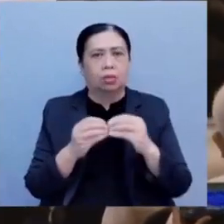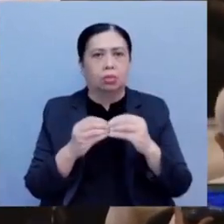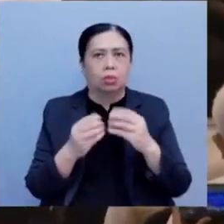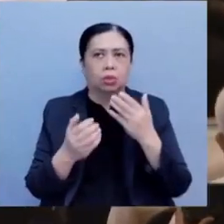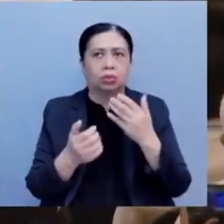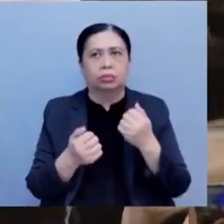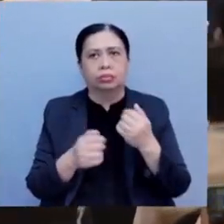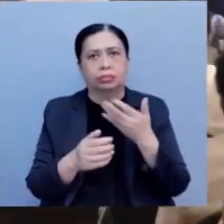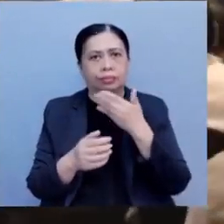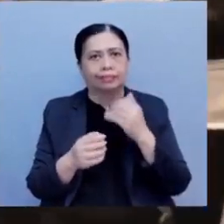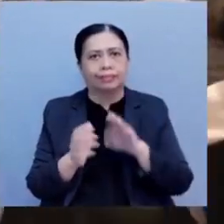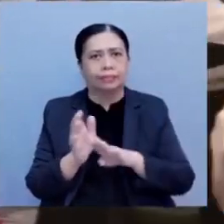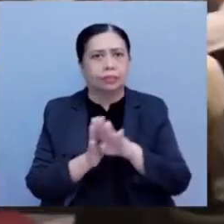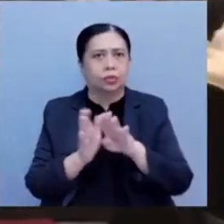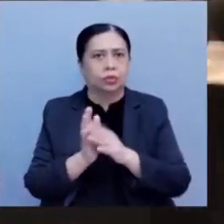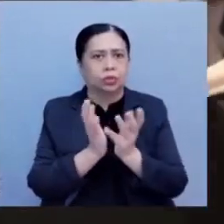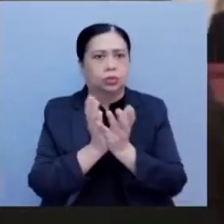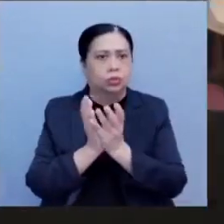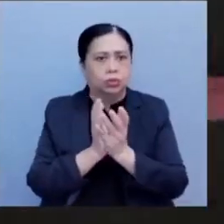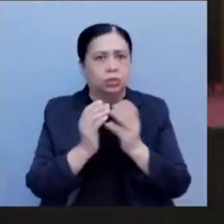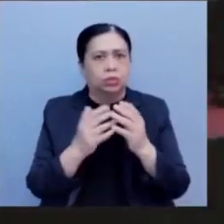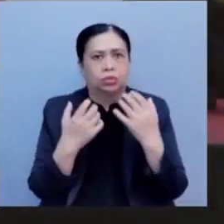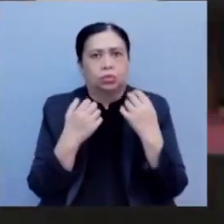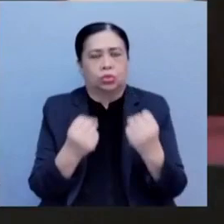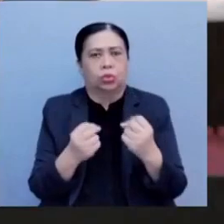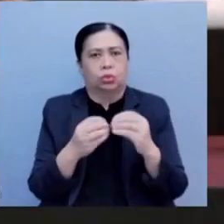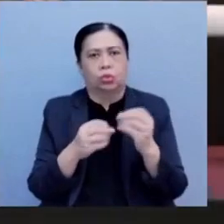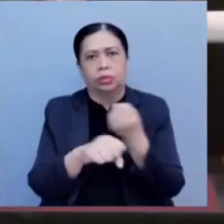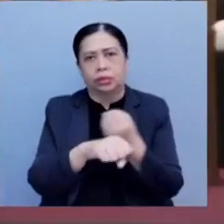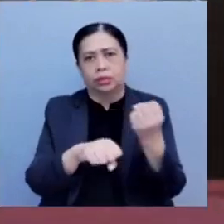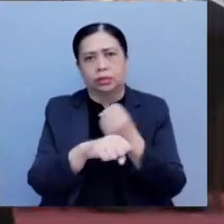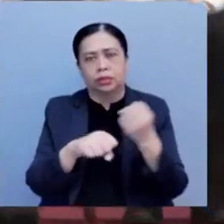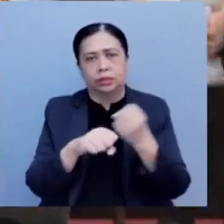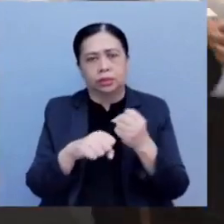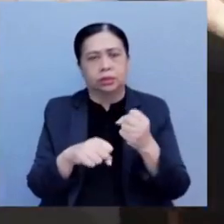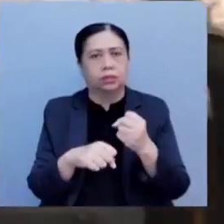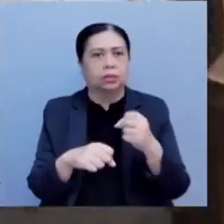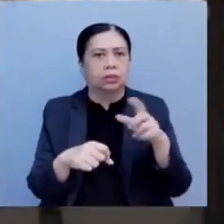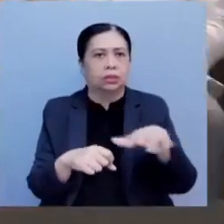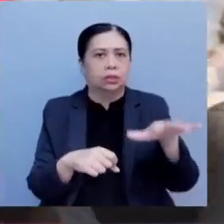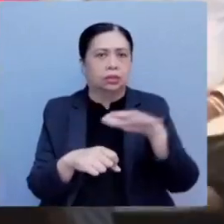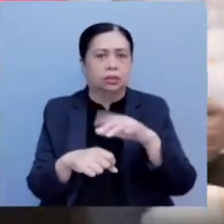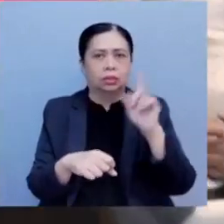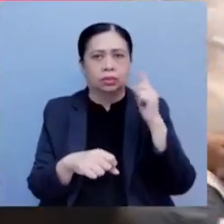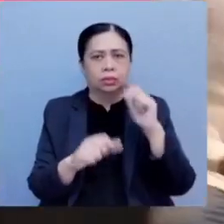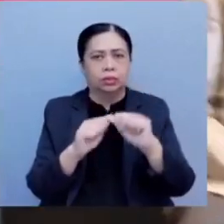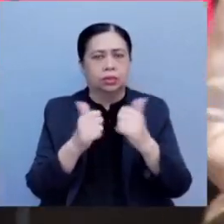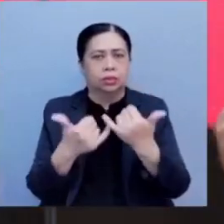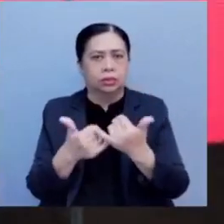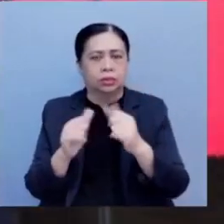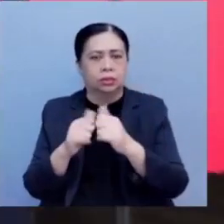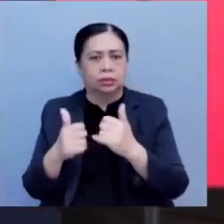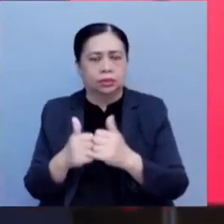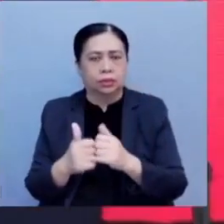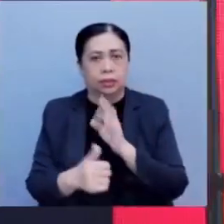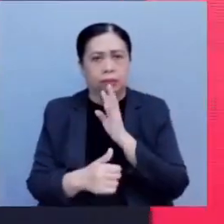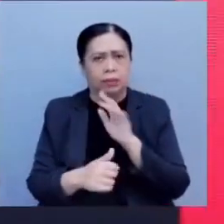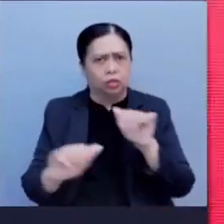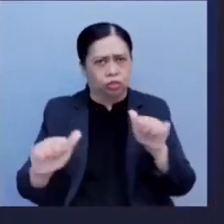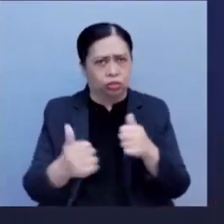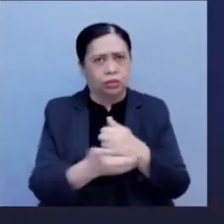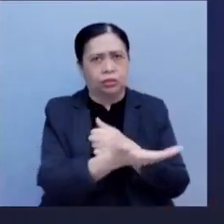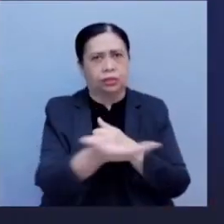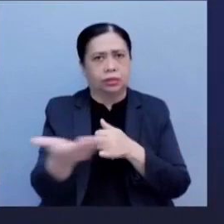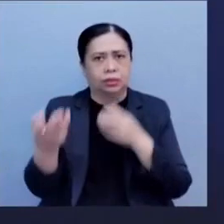communities, and the emergence of stronger and more resilient local institutions. In his speech, the president also challenged Philippine Mayor to